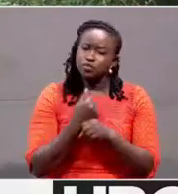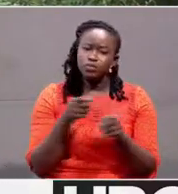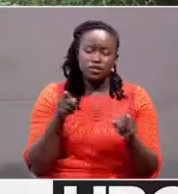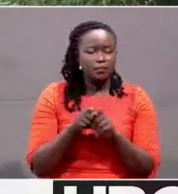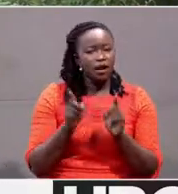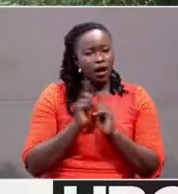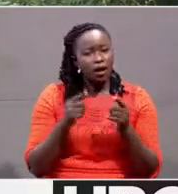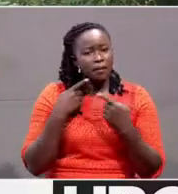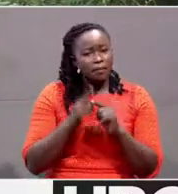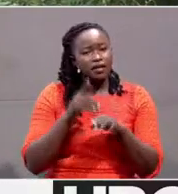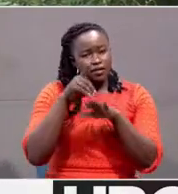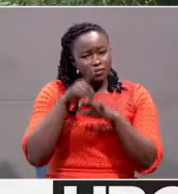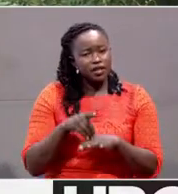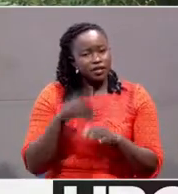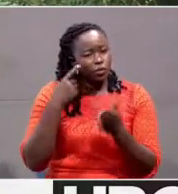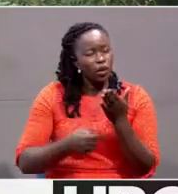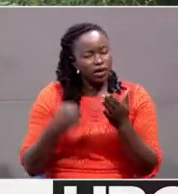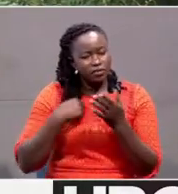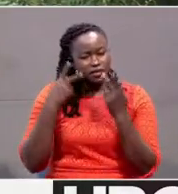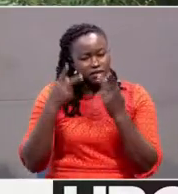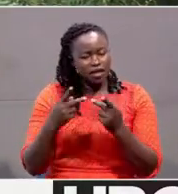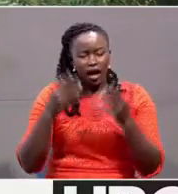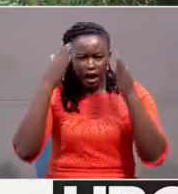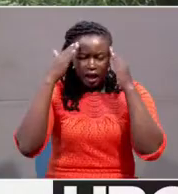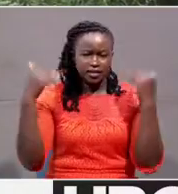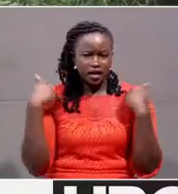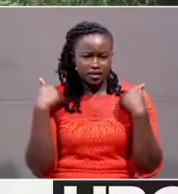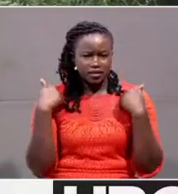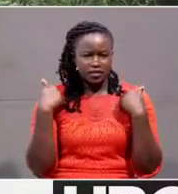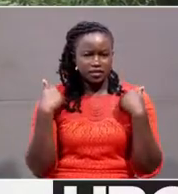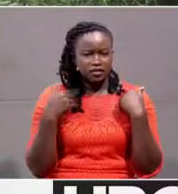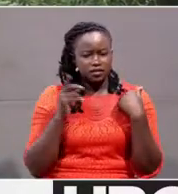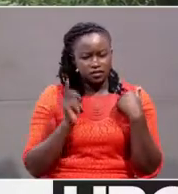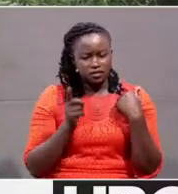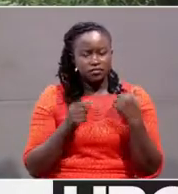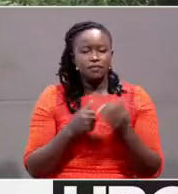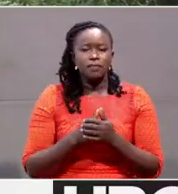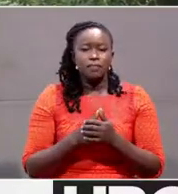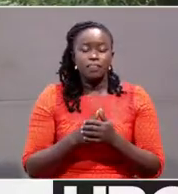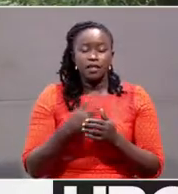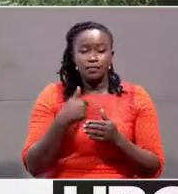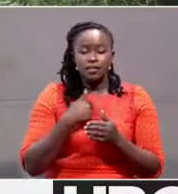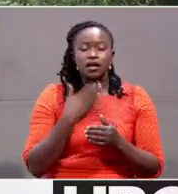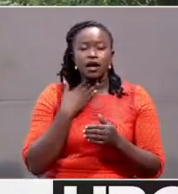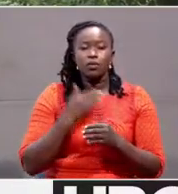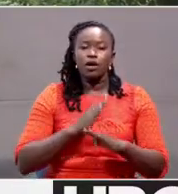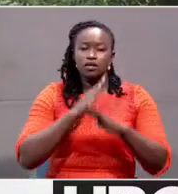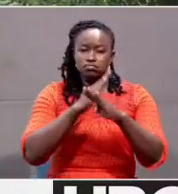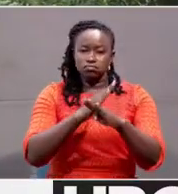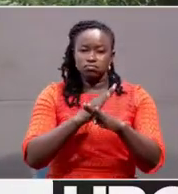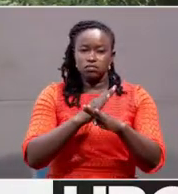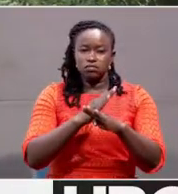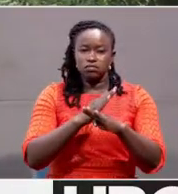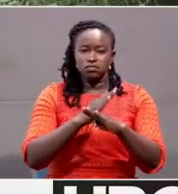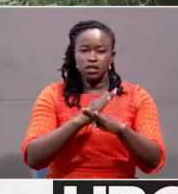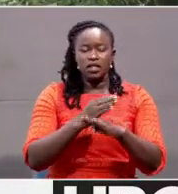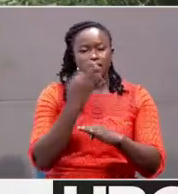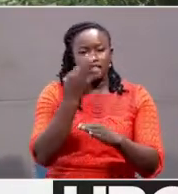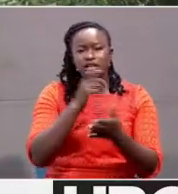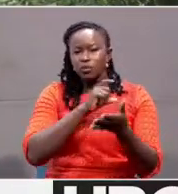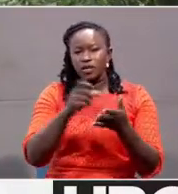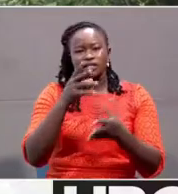byo kusinzira ku hajati wamwe hajati oyo and I'm suspending a transaction for